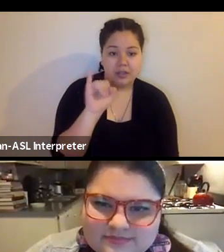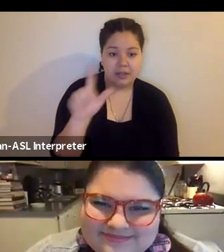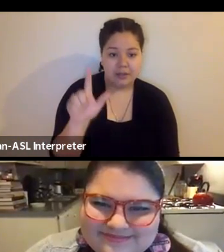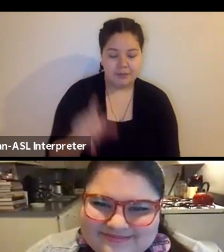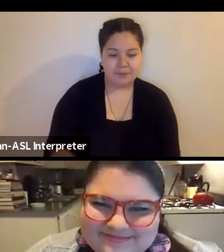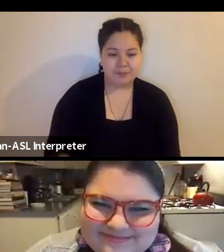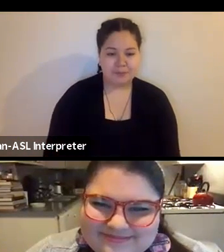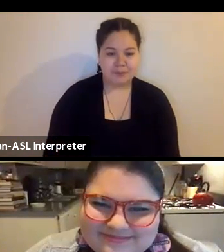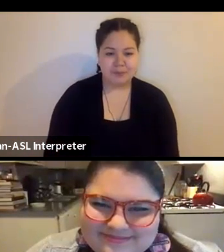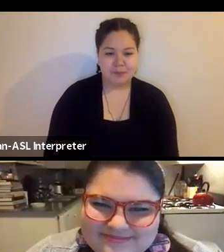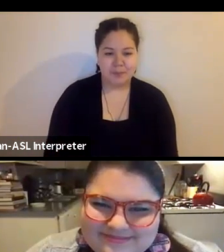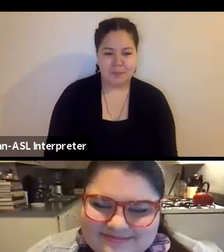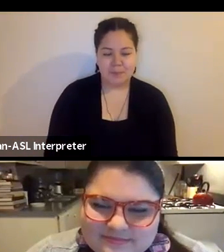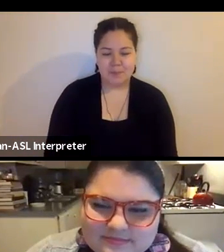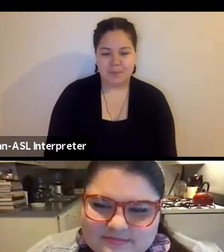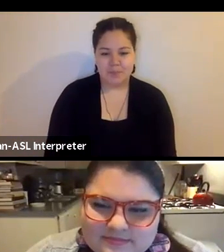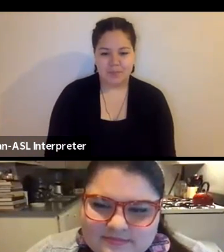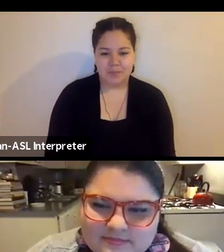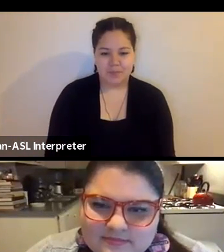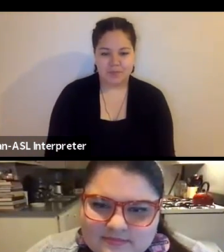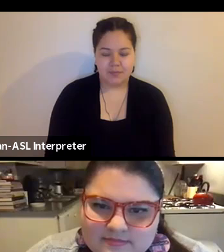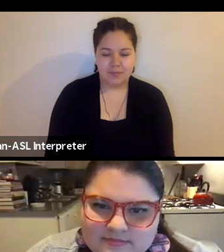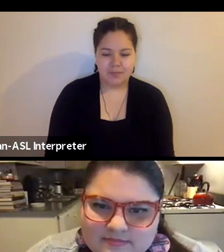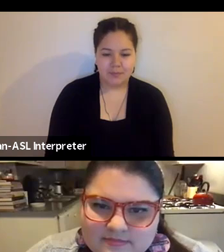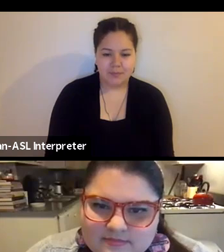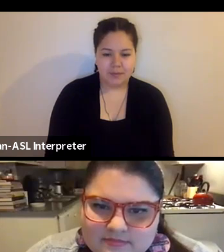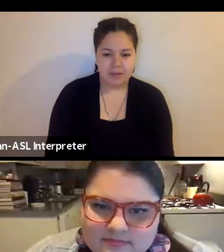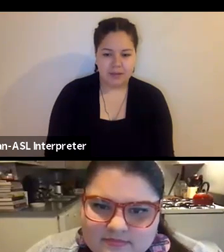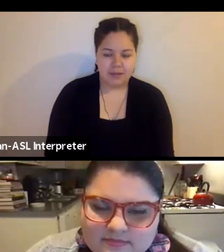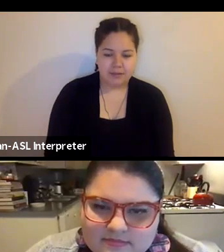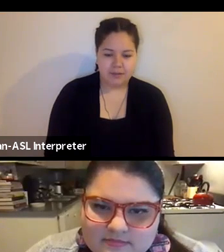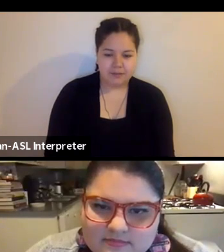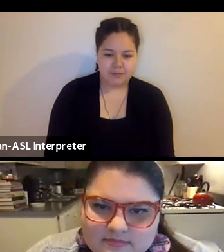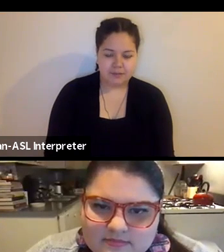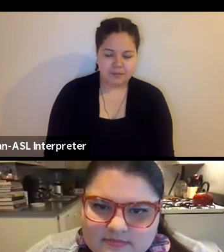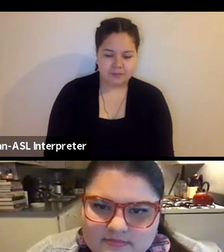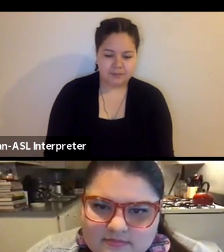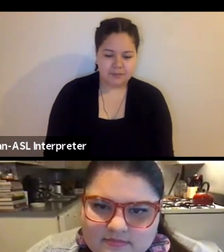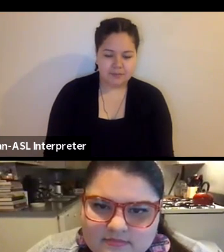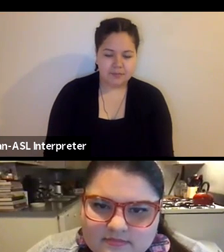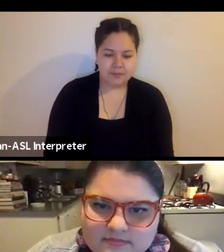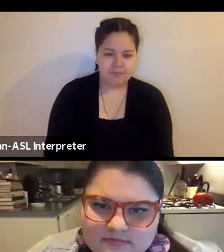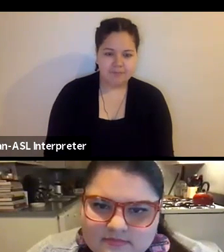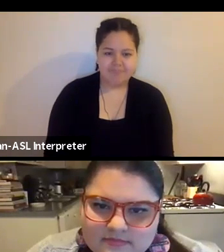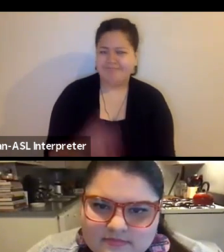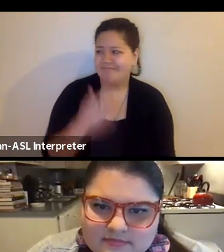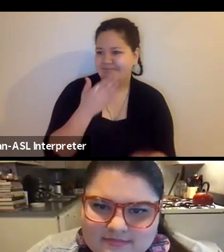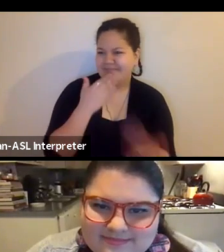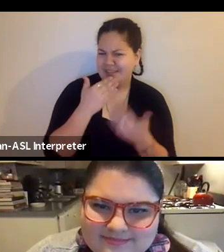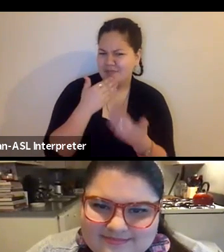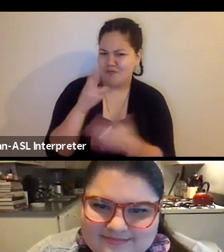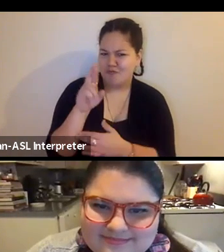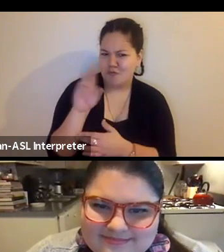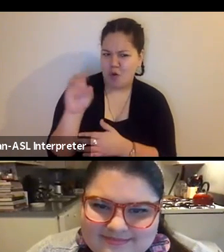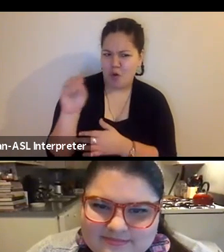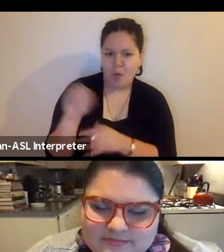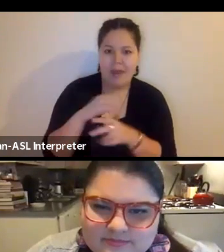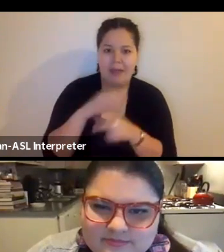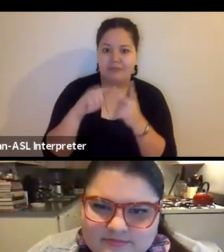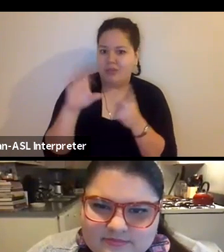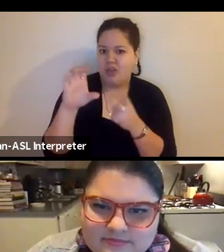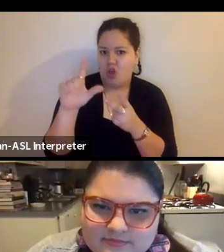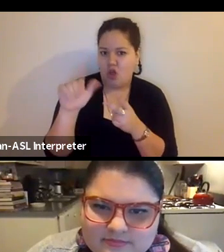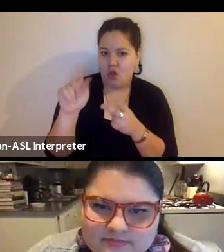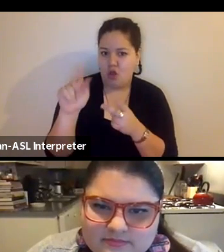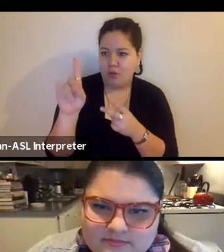here. And I think that, thank you, Rue, for, and Claudia both,